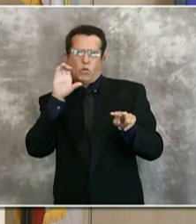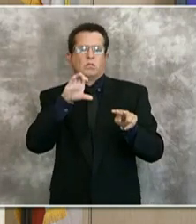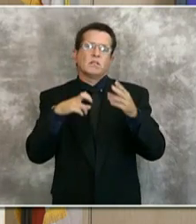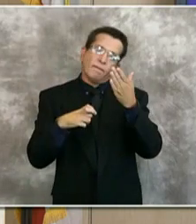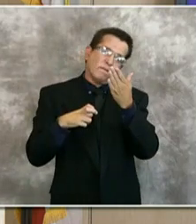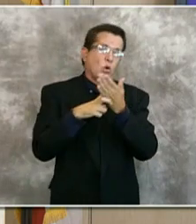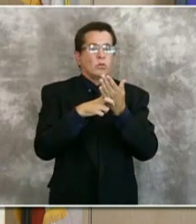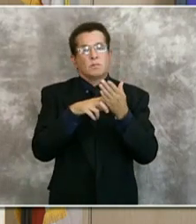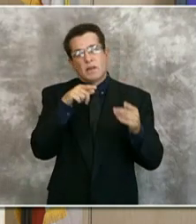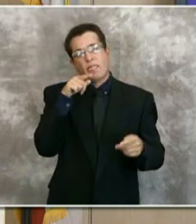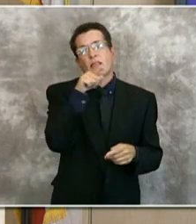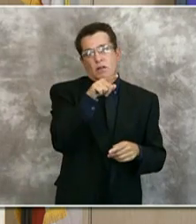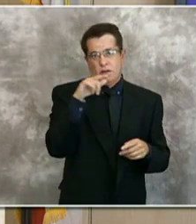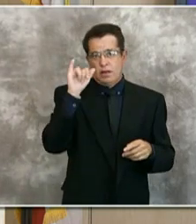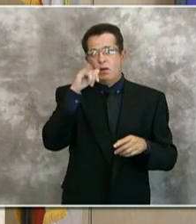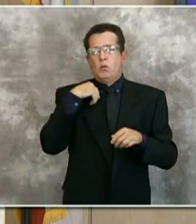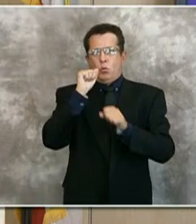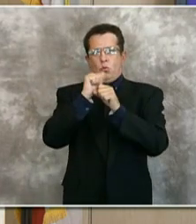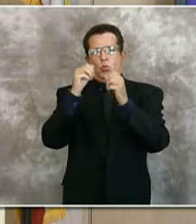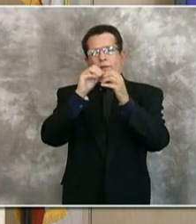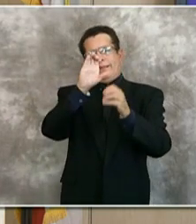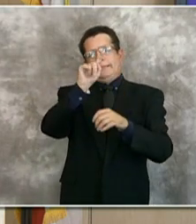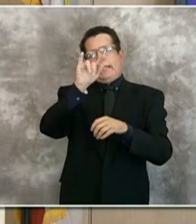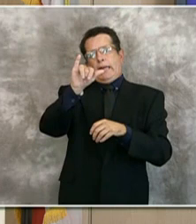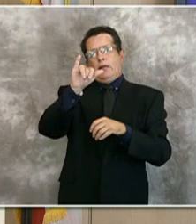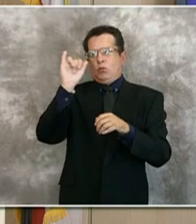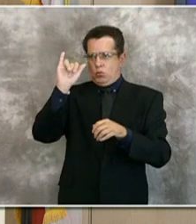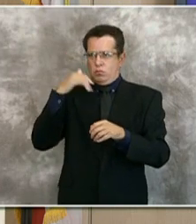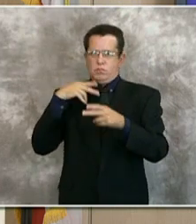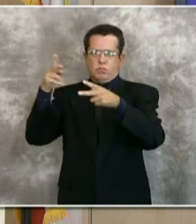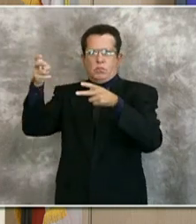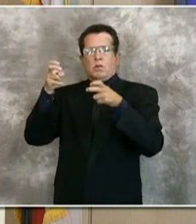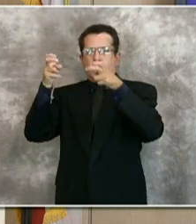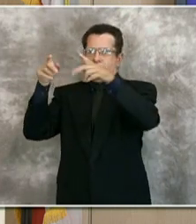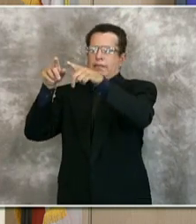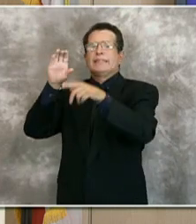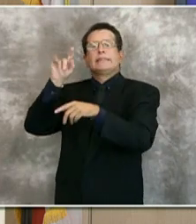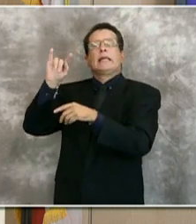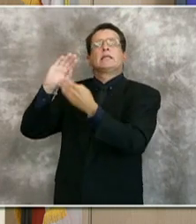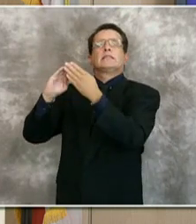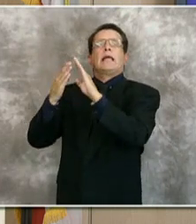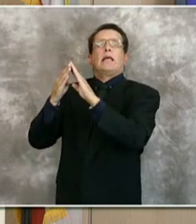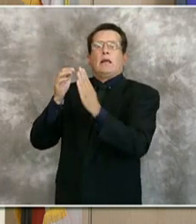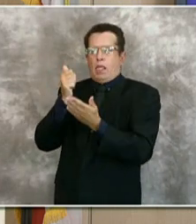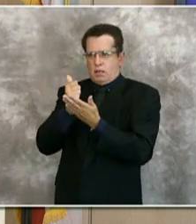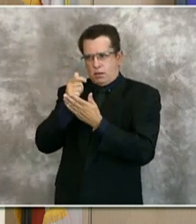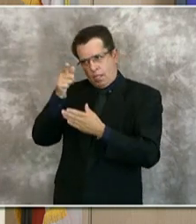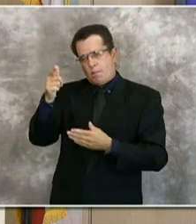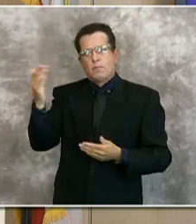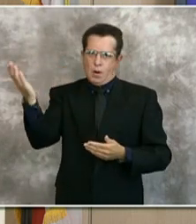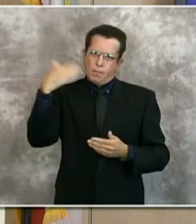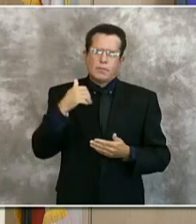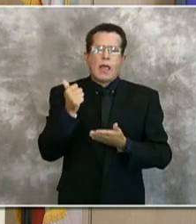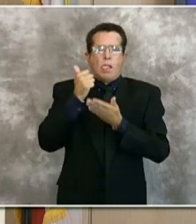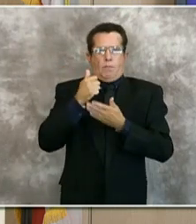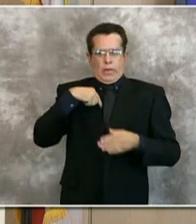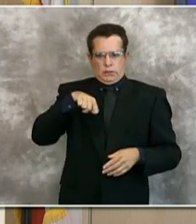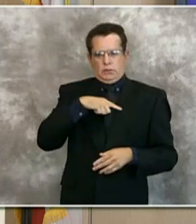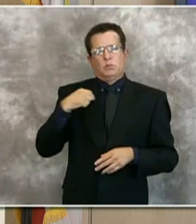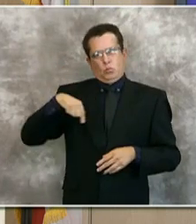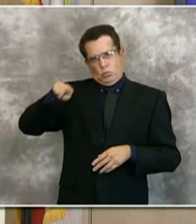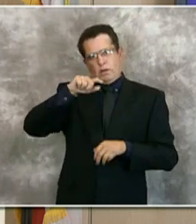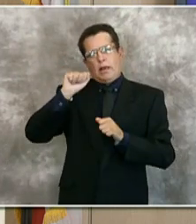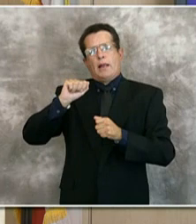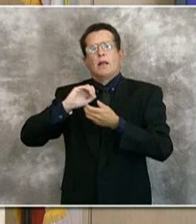Chairman Cox also mentioned, we are working with the cities to designate folks and asking them to partner with us in hopes that we can